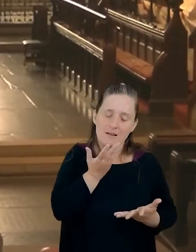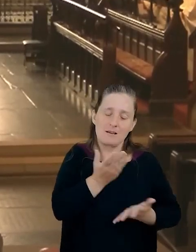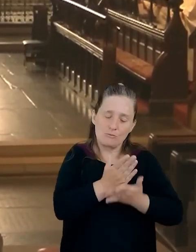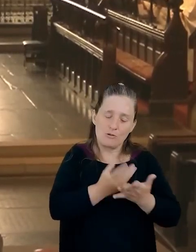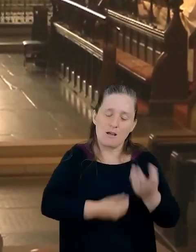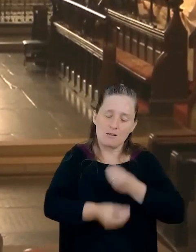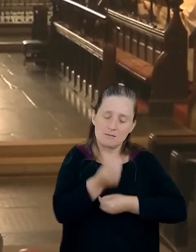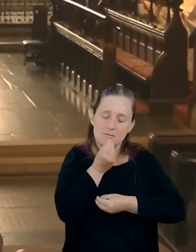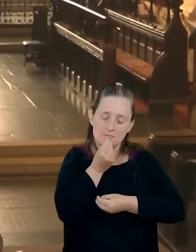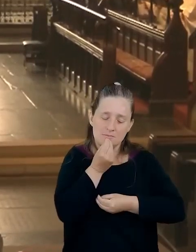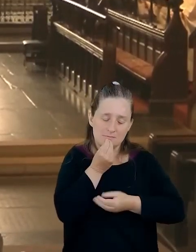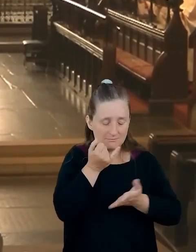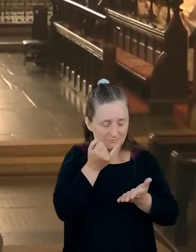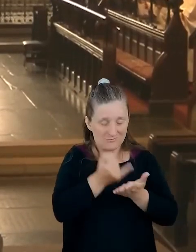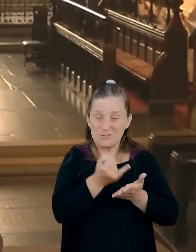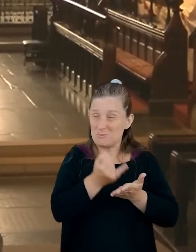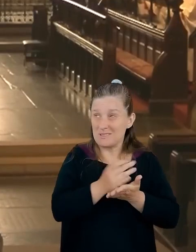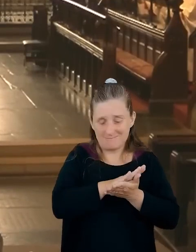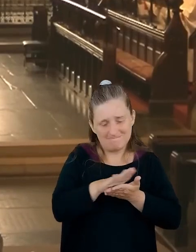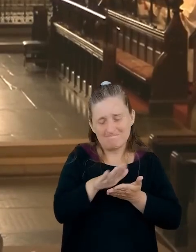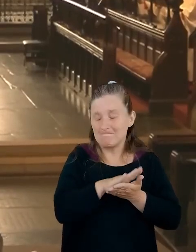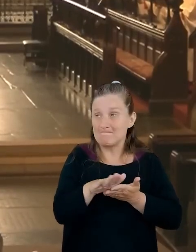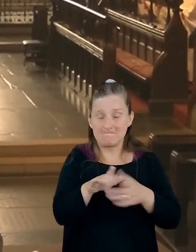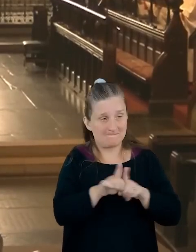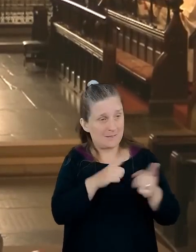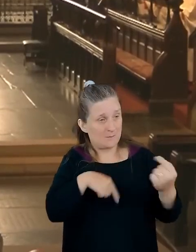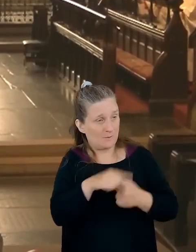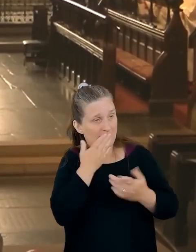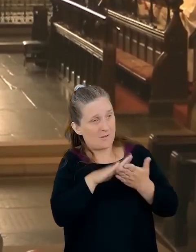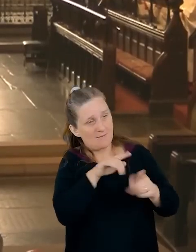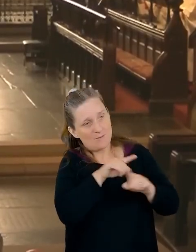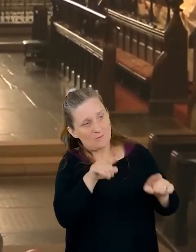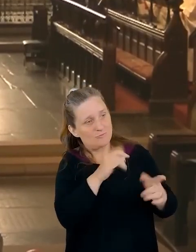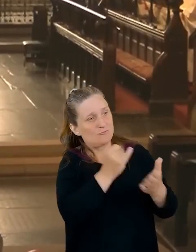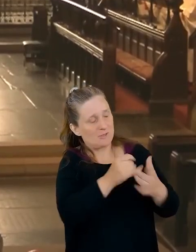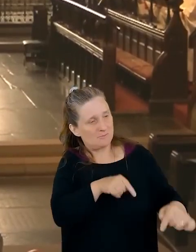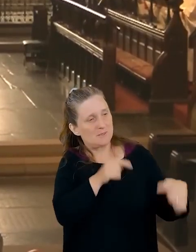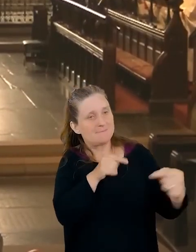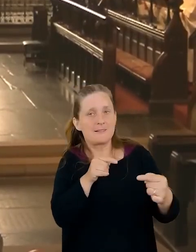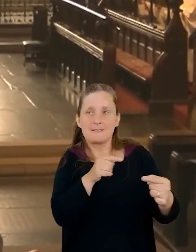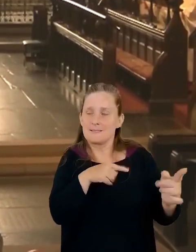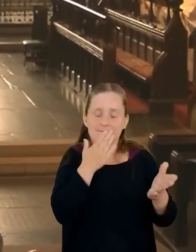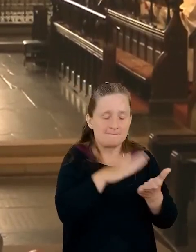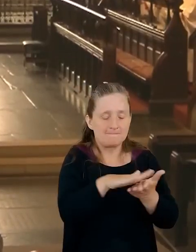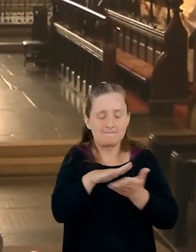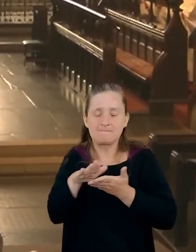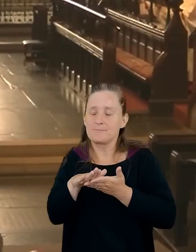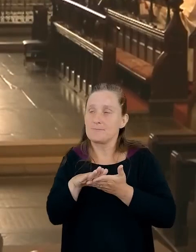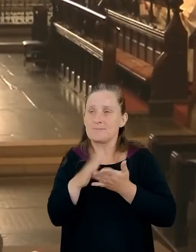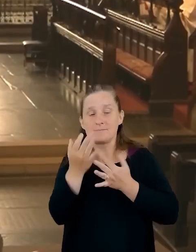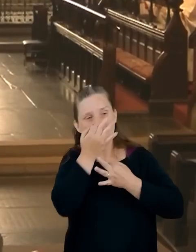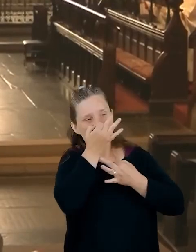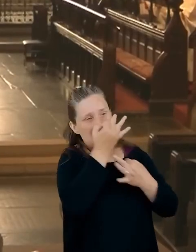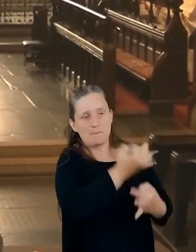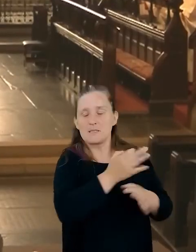daily bread, and forgive us our trespasses, as we forgive those who trespass against us.